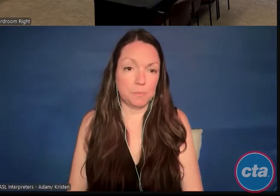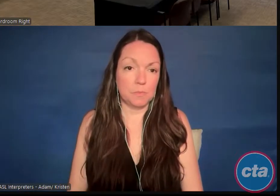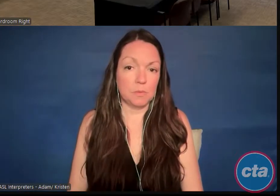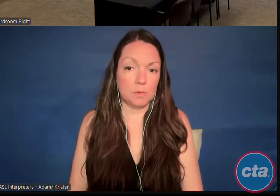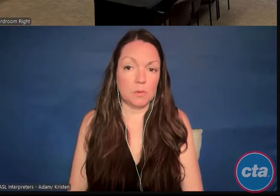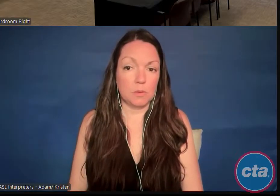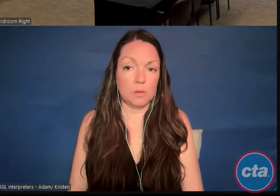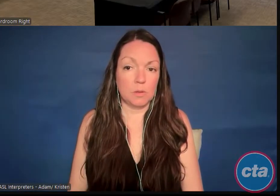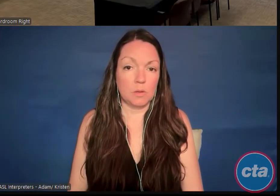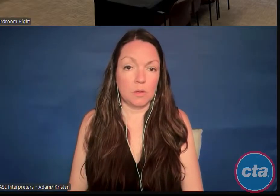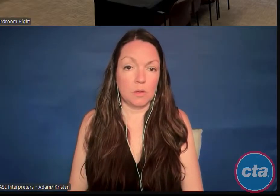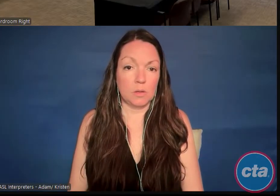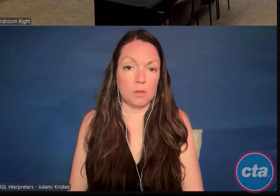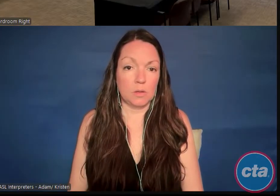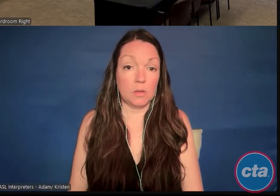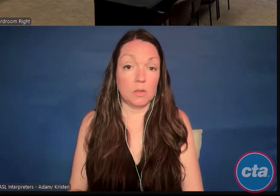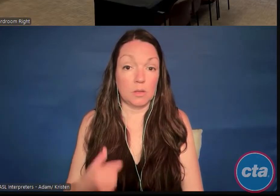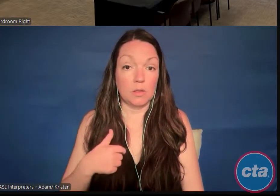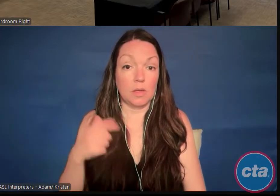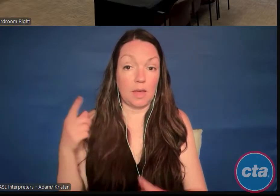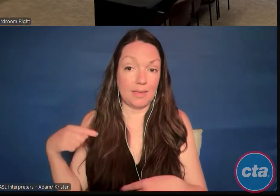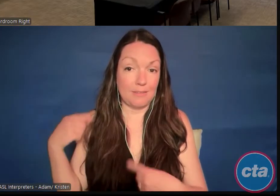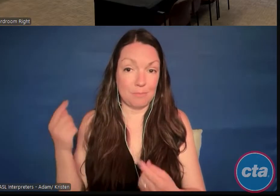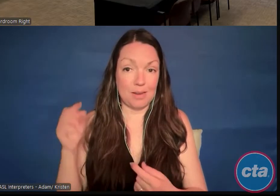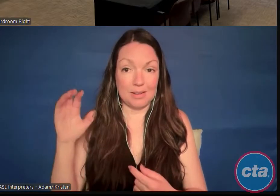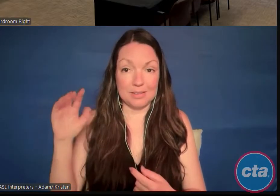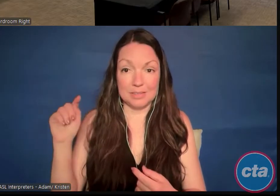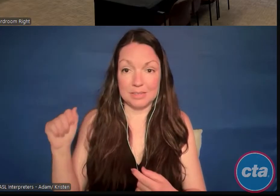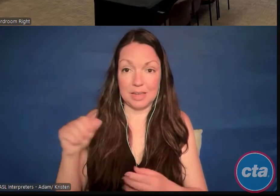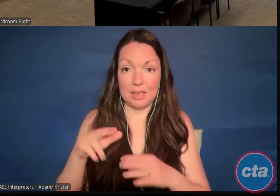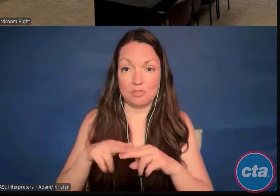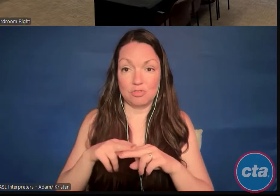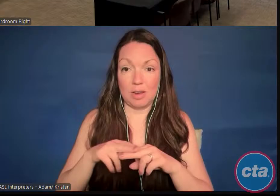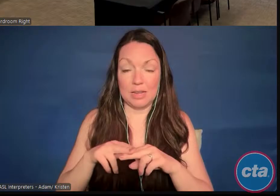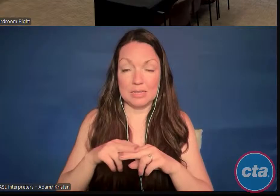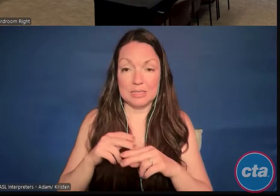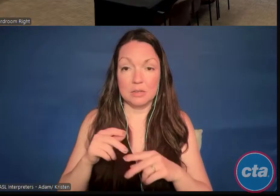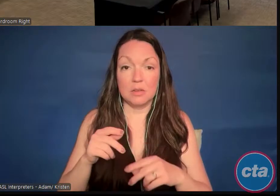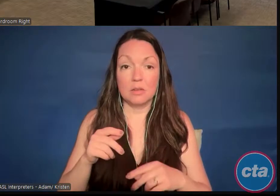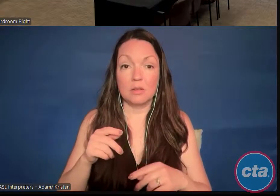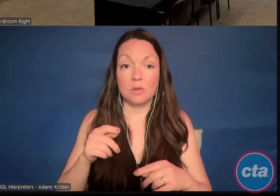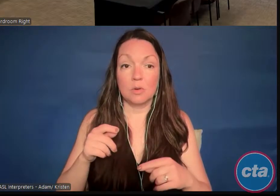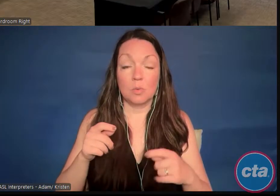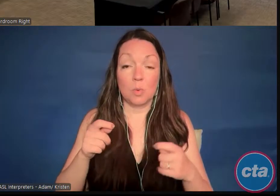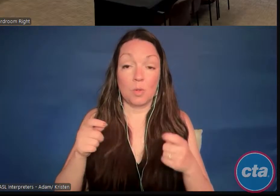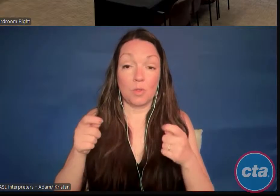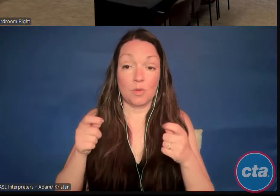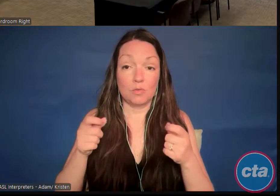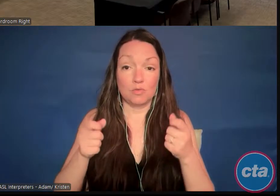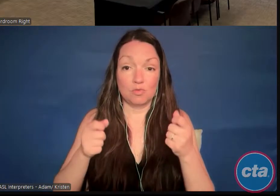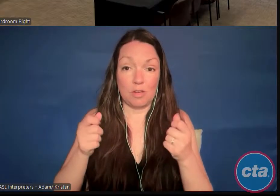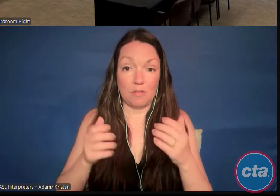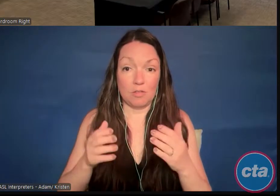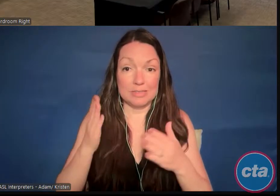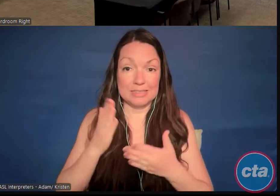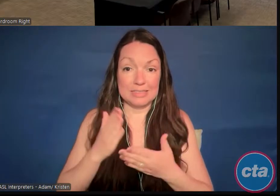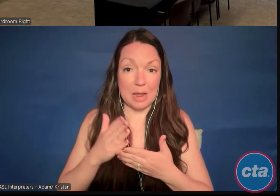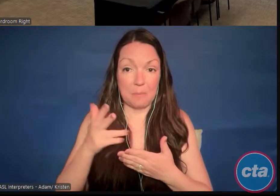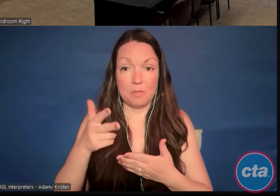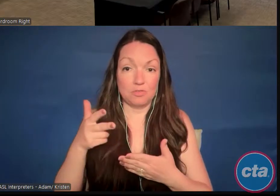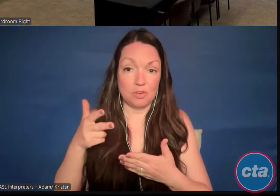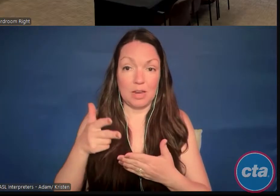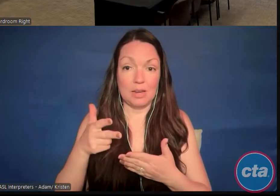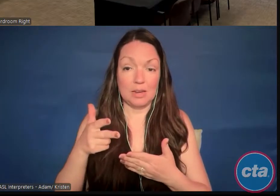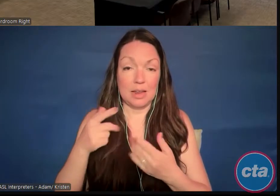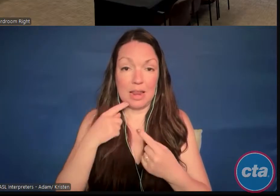Just to note, I have been on CTA trains where the conductor has stopped the train and